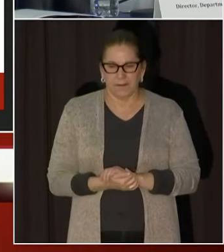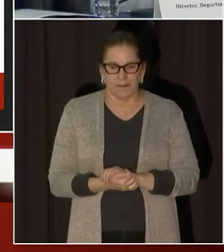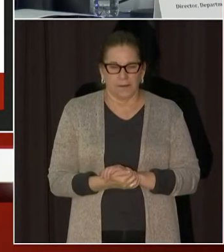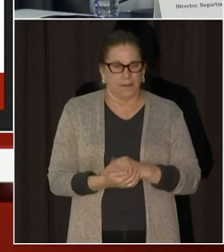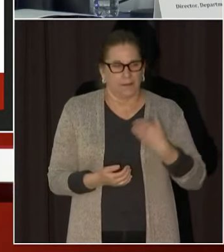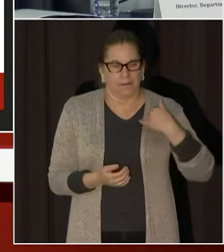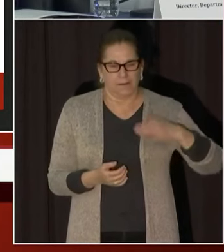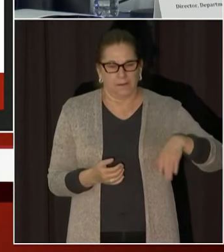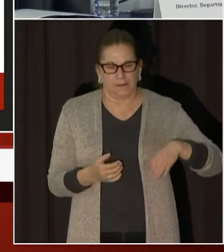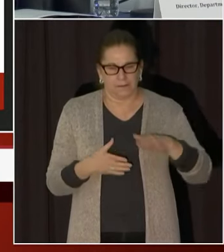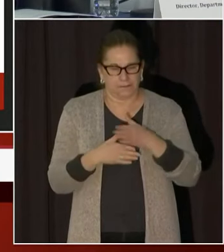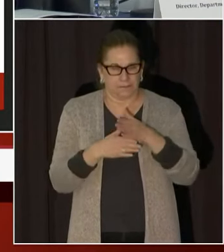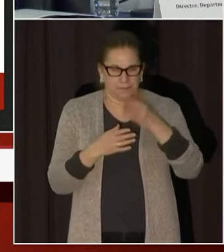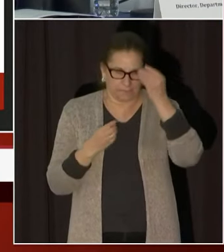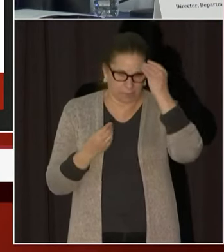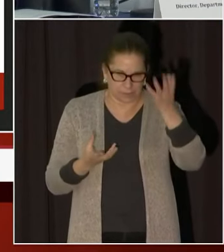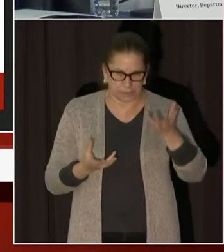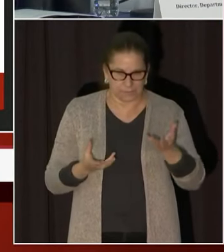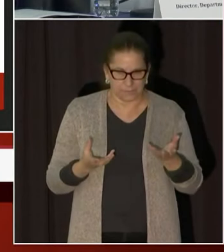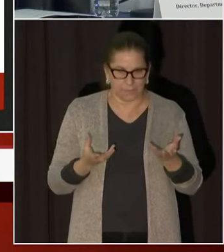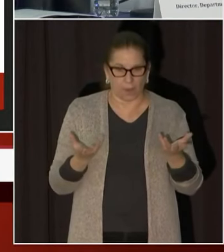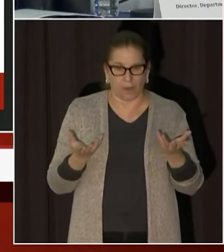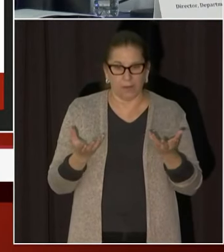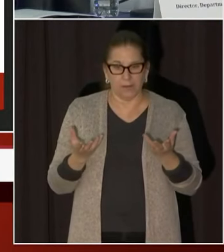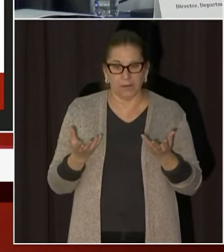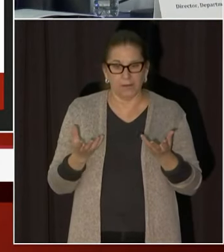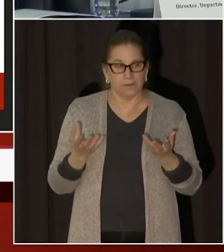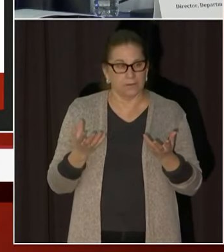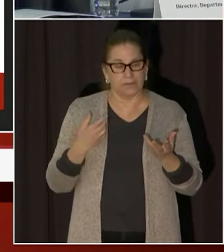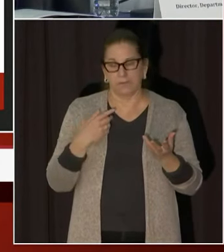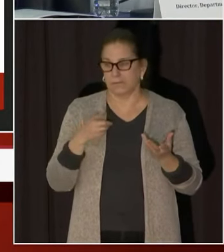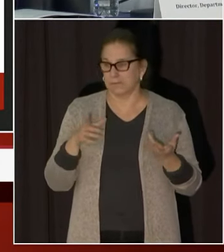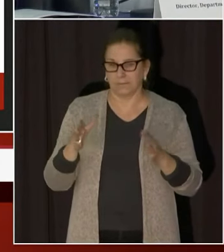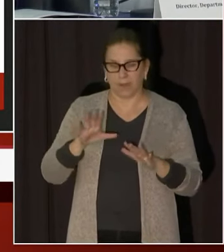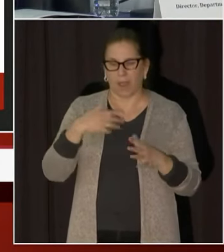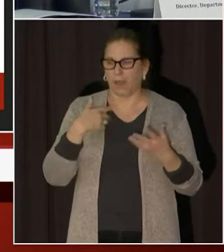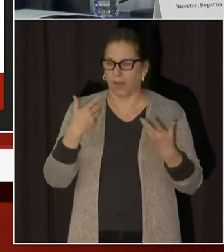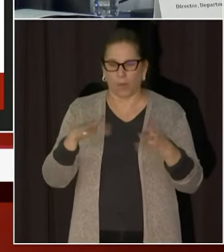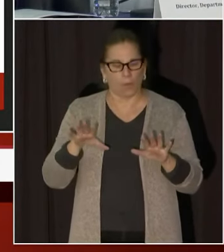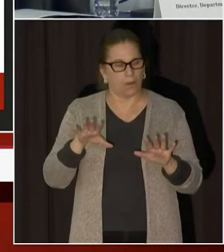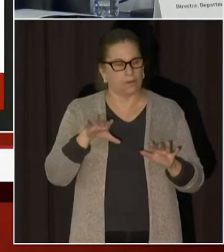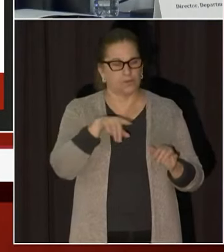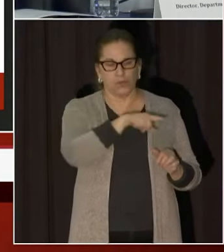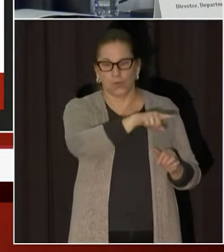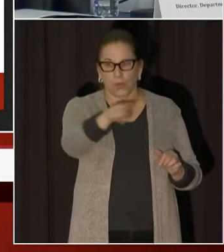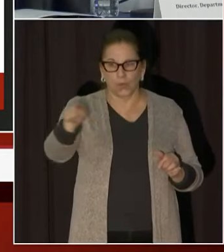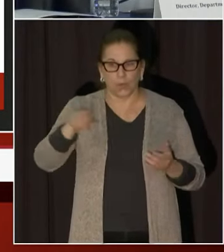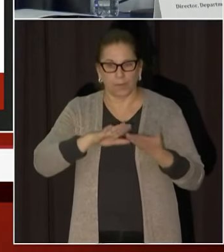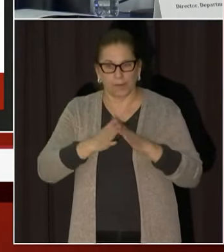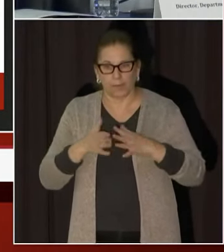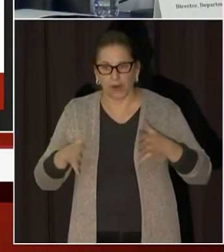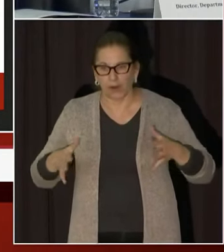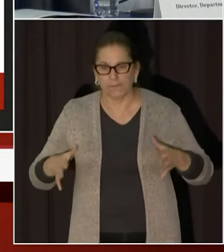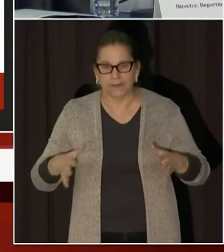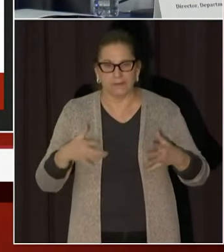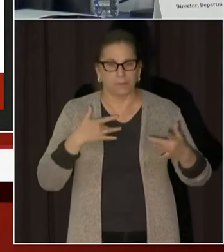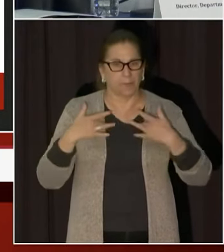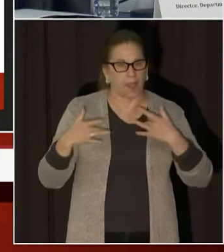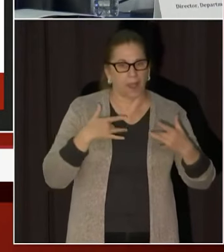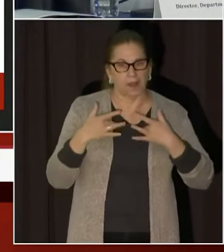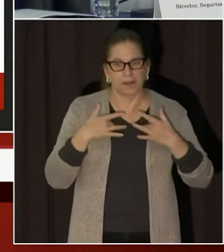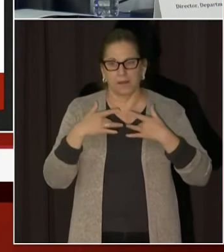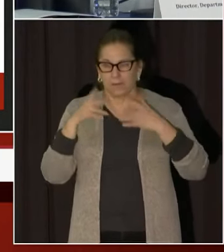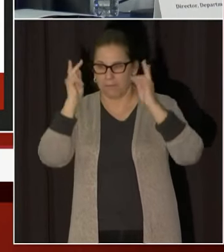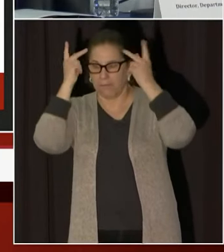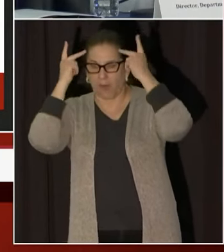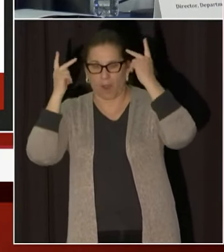information to cause panic or to scare people, but we share this information because we want our families and our residents to be informed